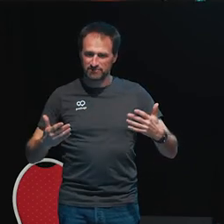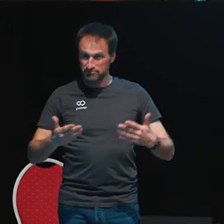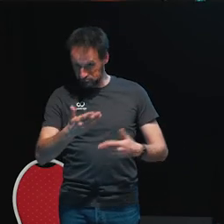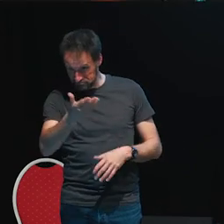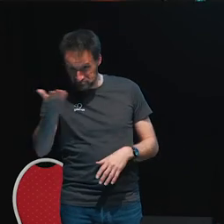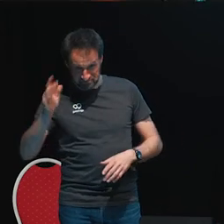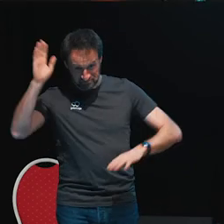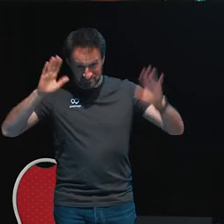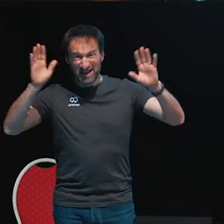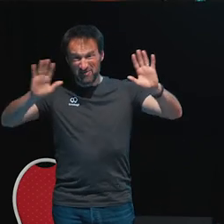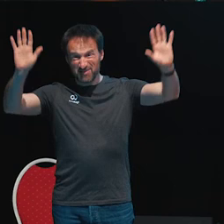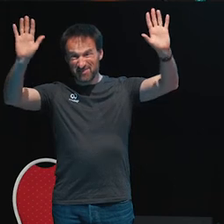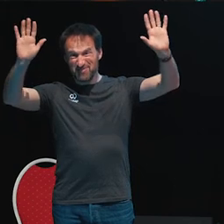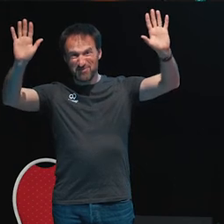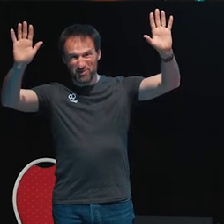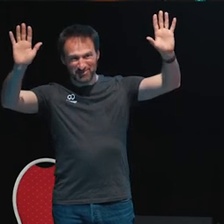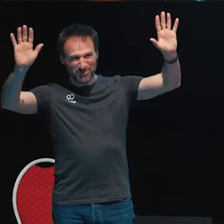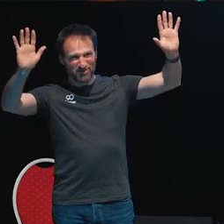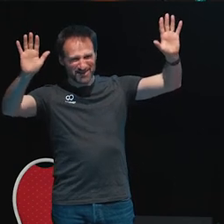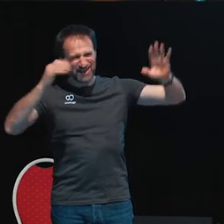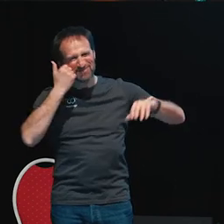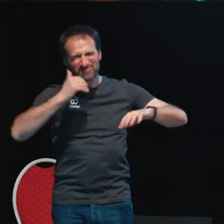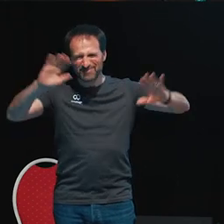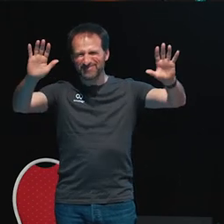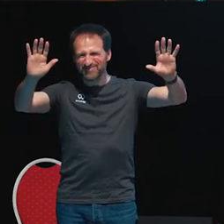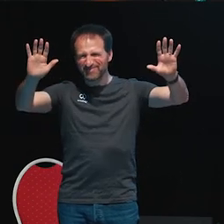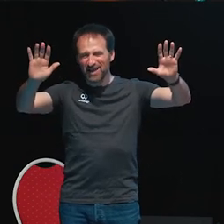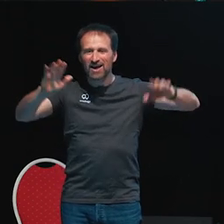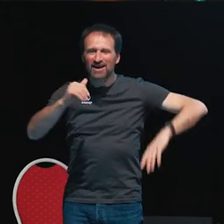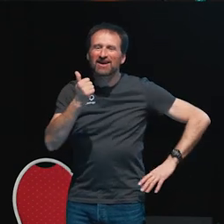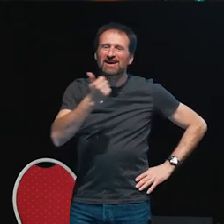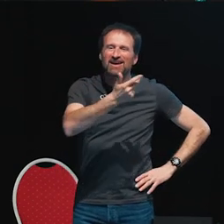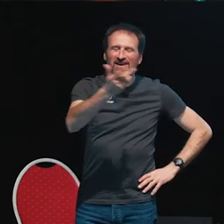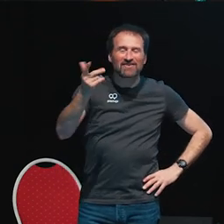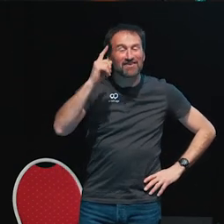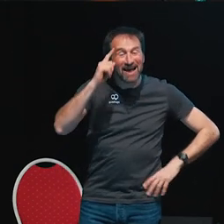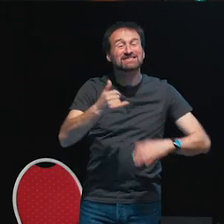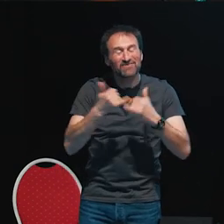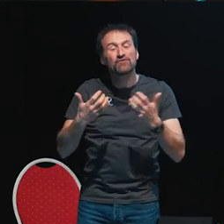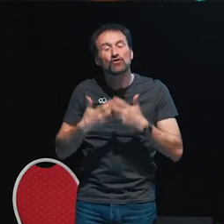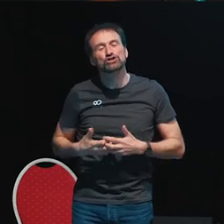All right, keep your hands held. Please, please. How many here know how it works?